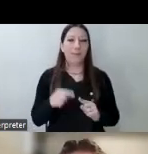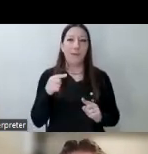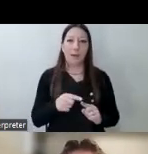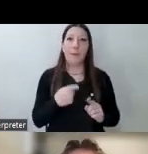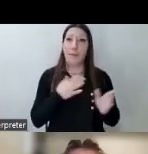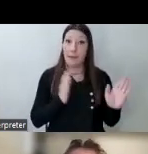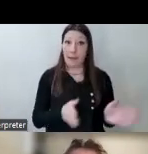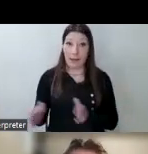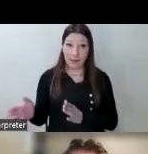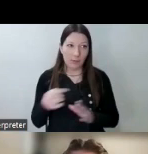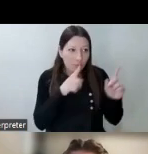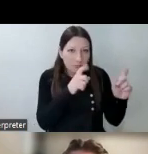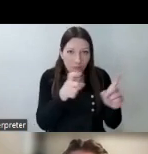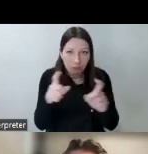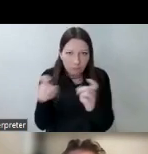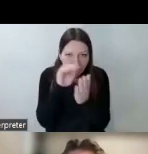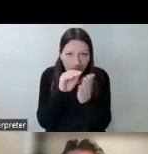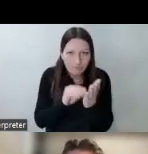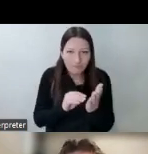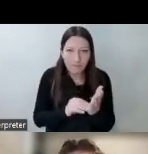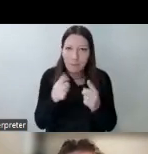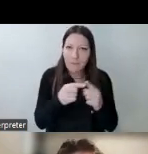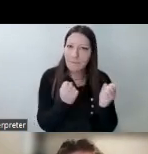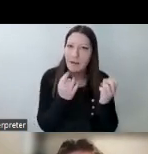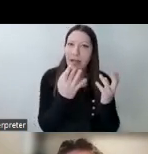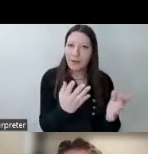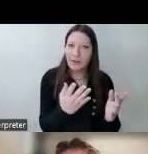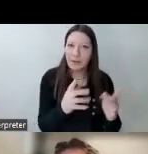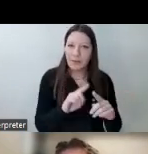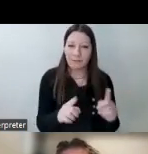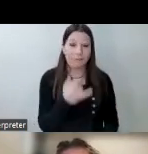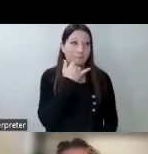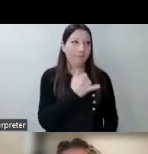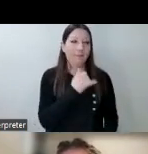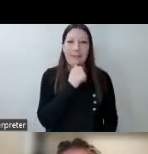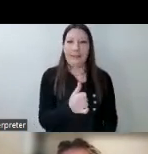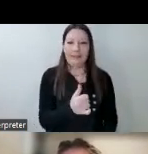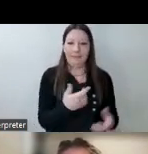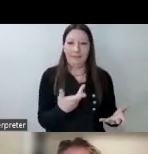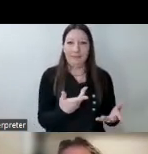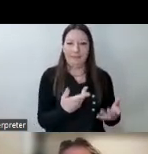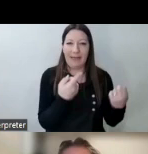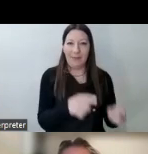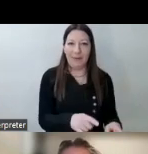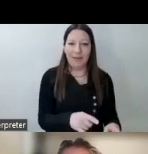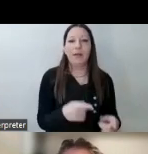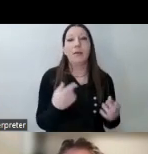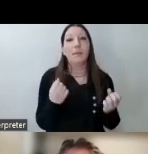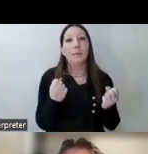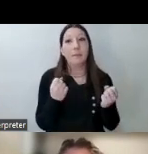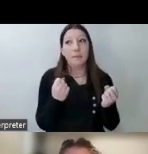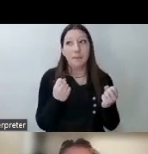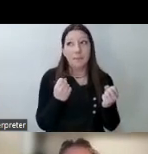photograph. And as it turned out, that was not at all the case. There were a ton of devastating fires taking place elsewhere